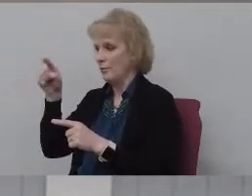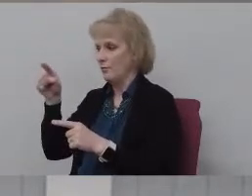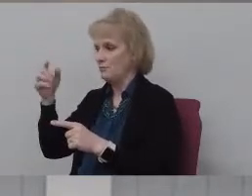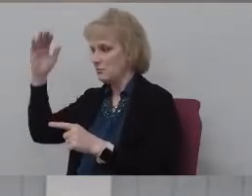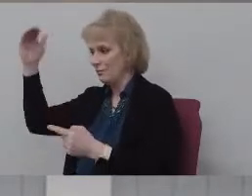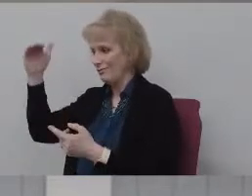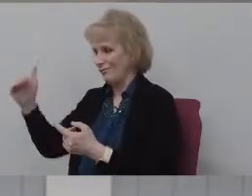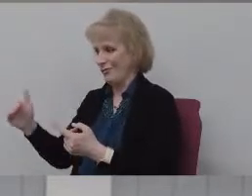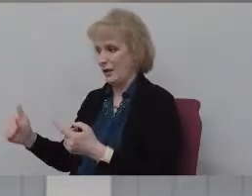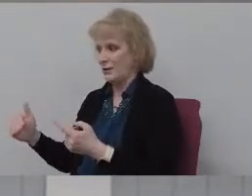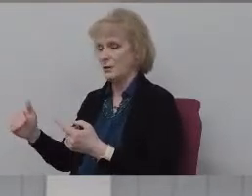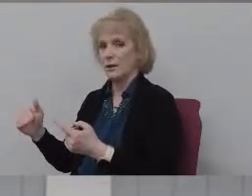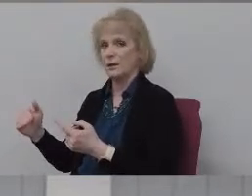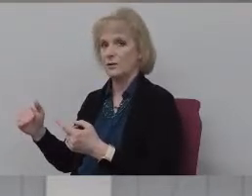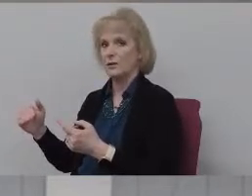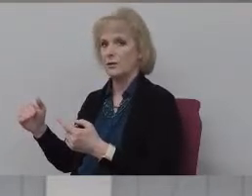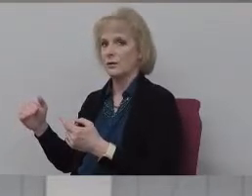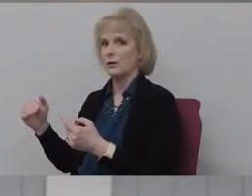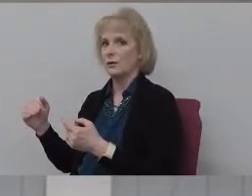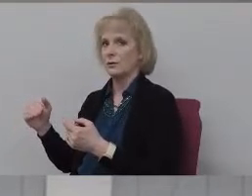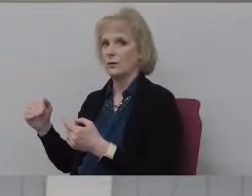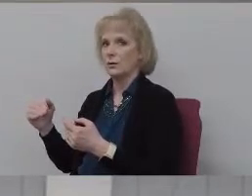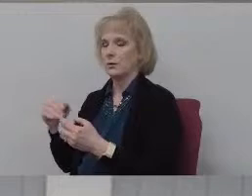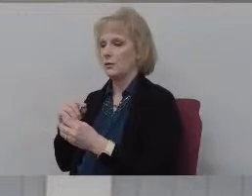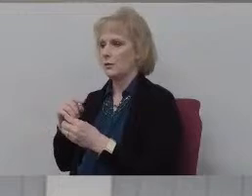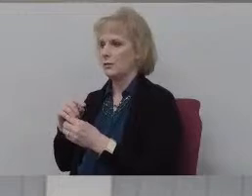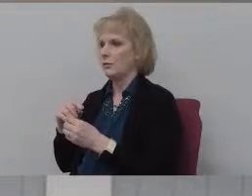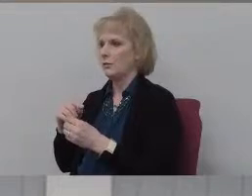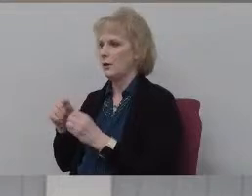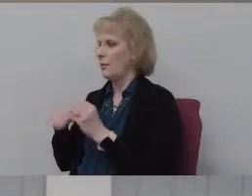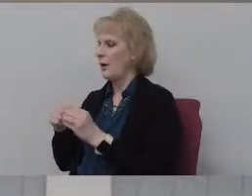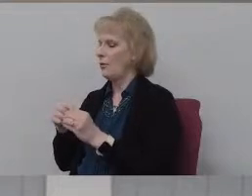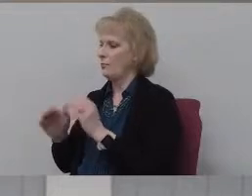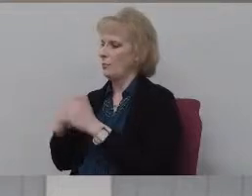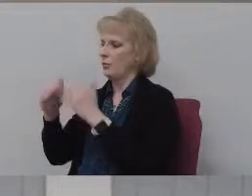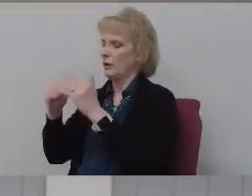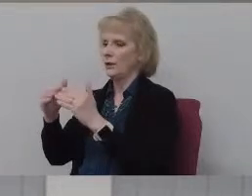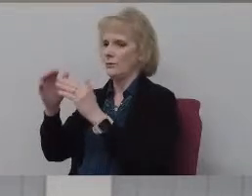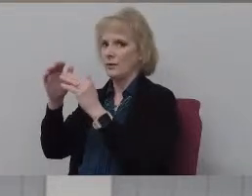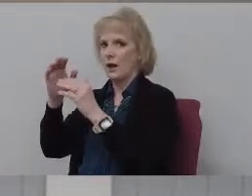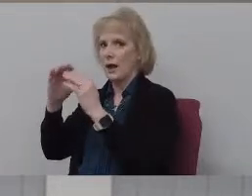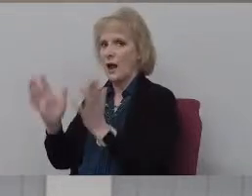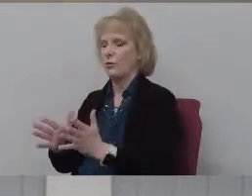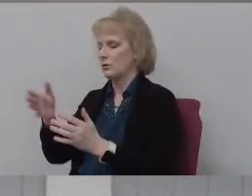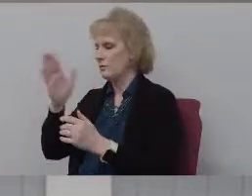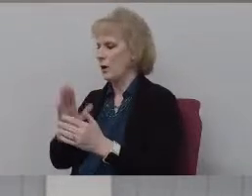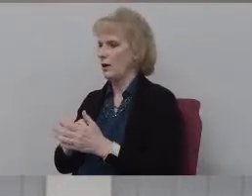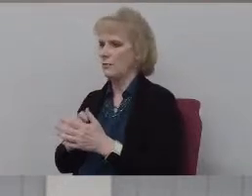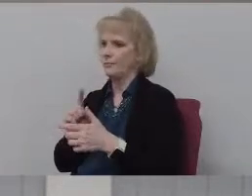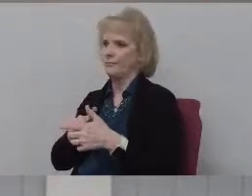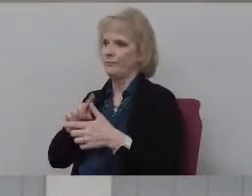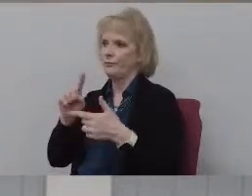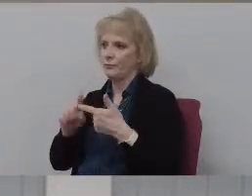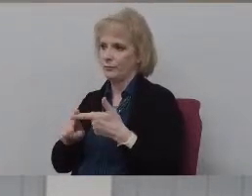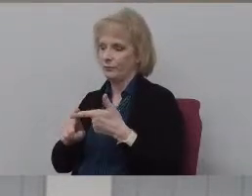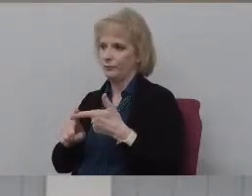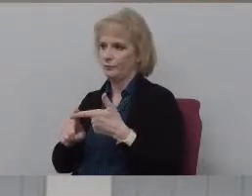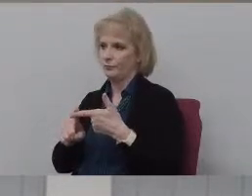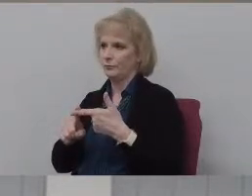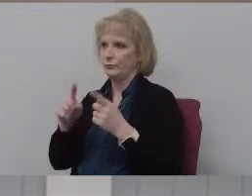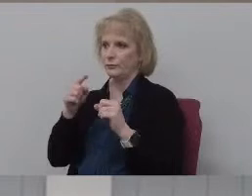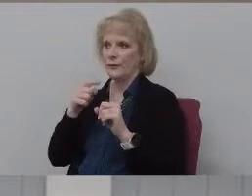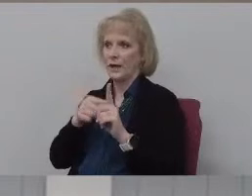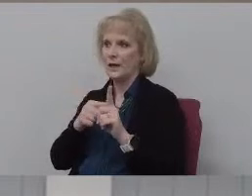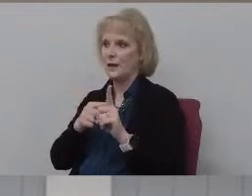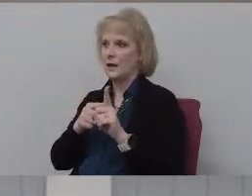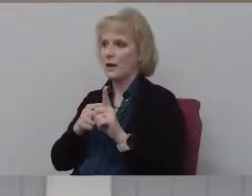these things concerning the building of the house of God. Number two, Nathan found himself